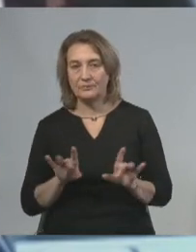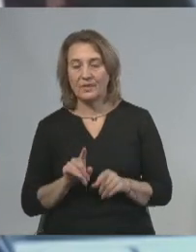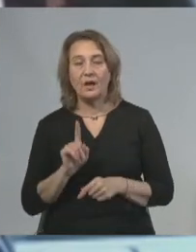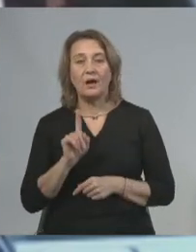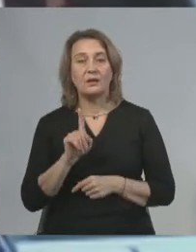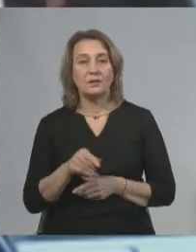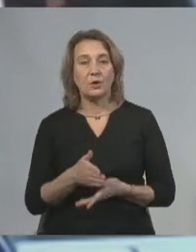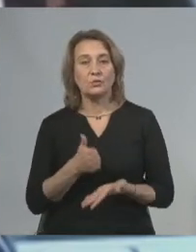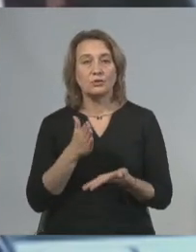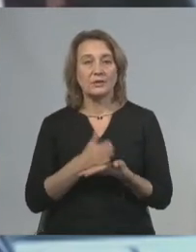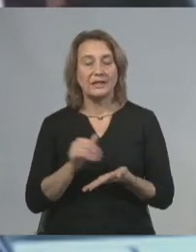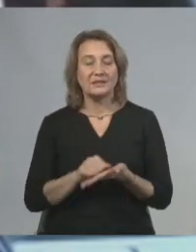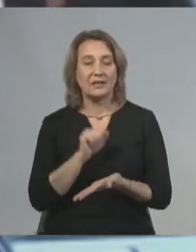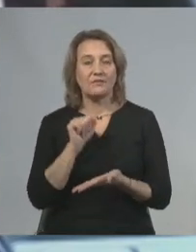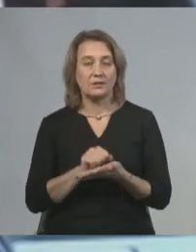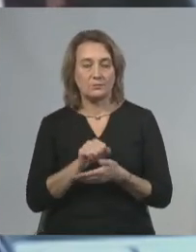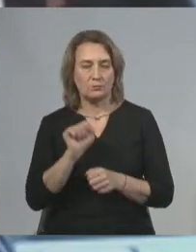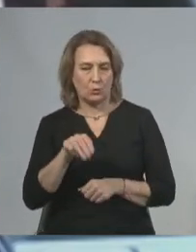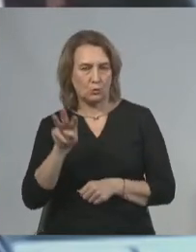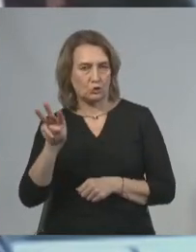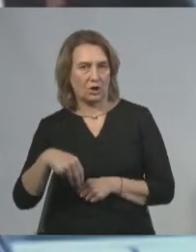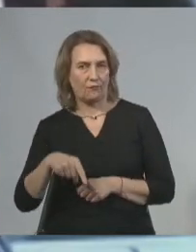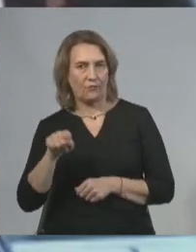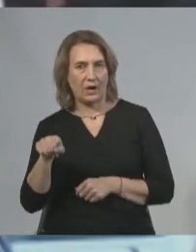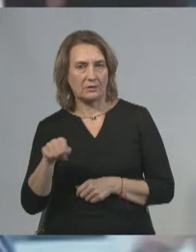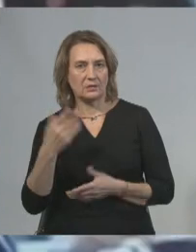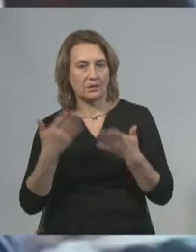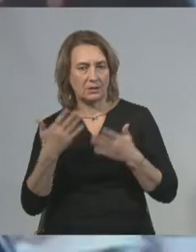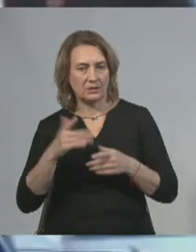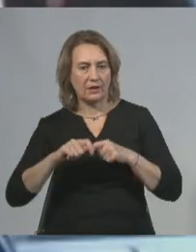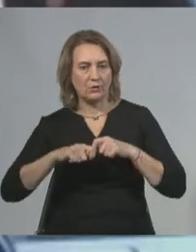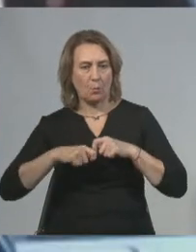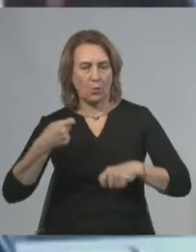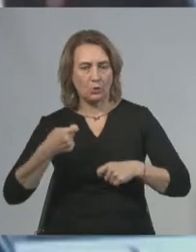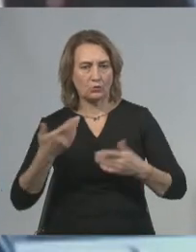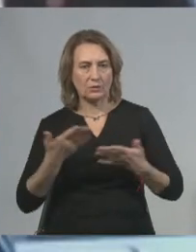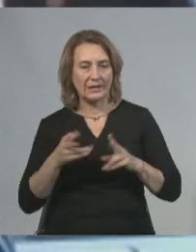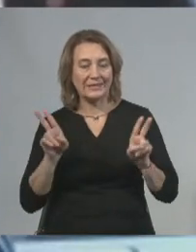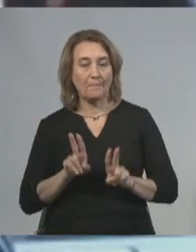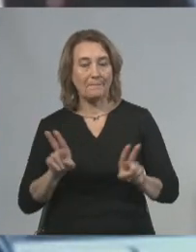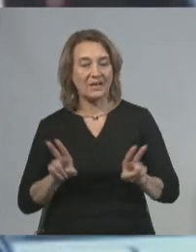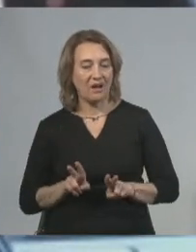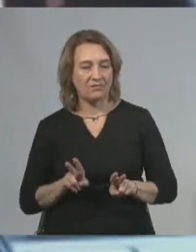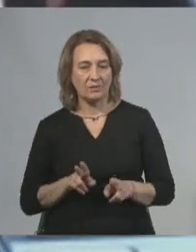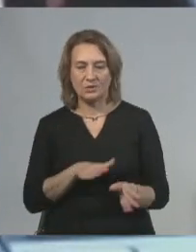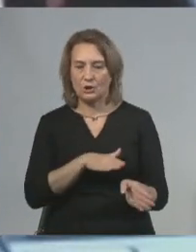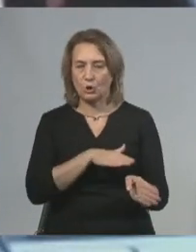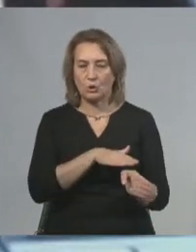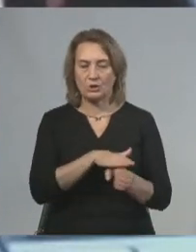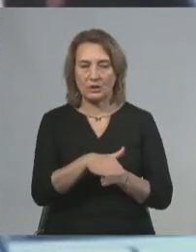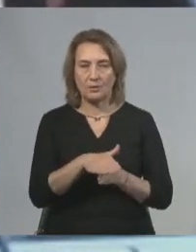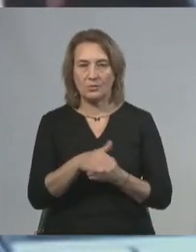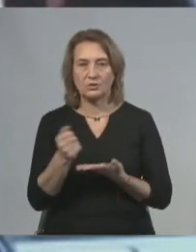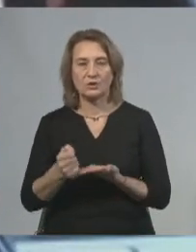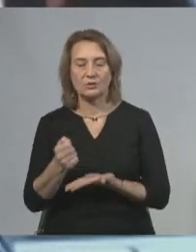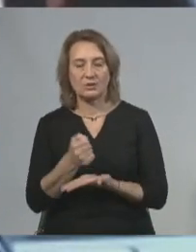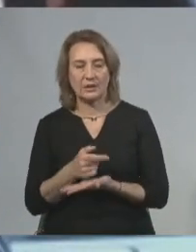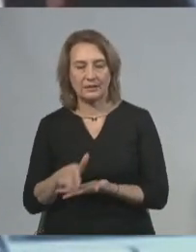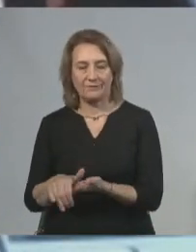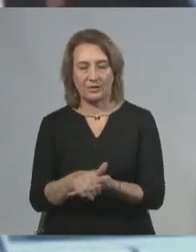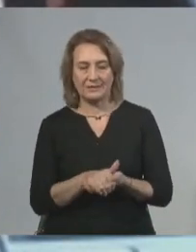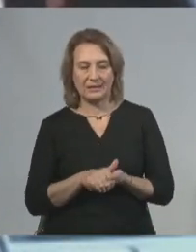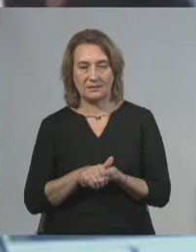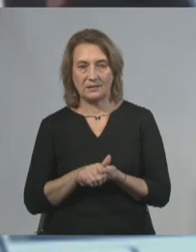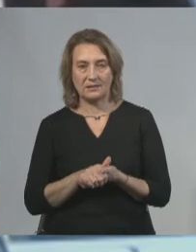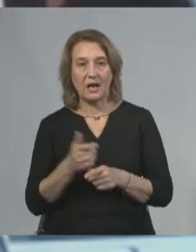we uh if we don't do something by the book but i think that most importantly